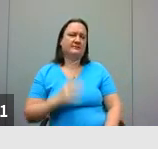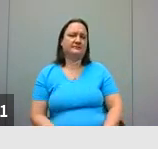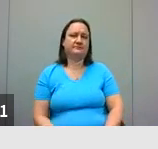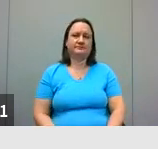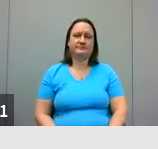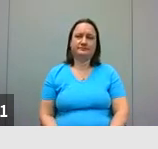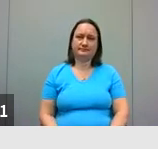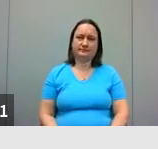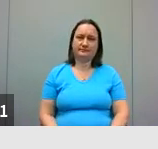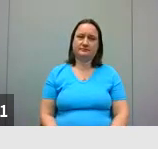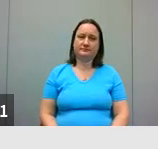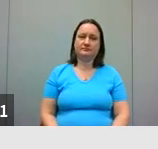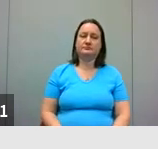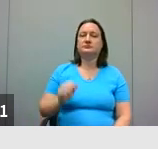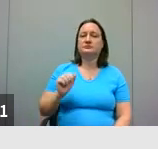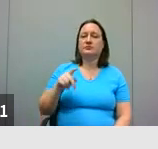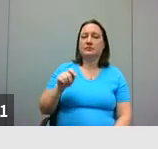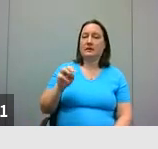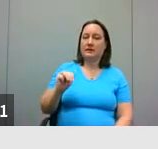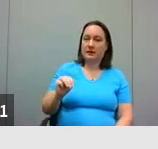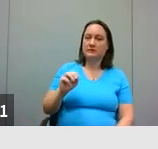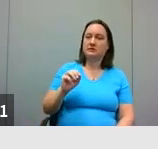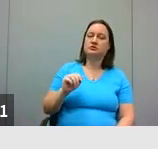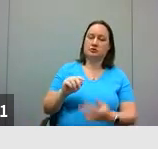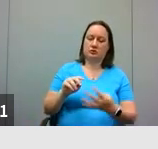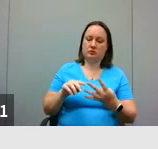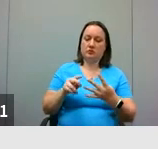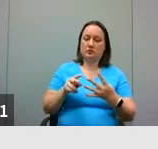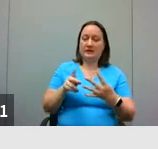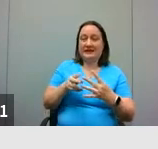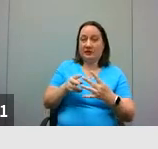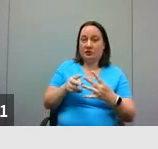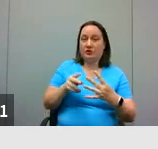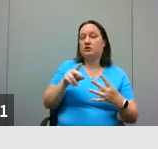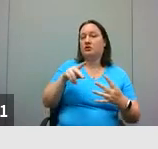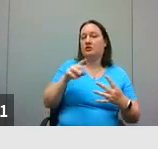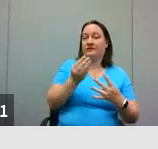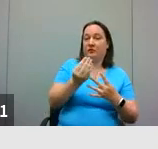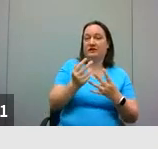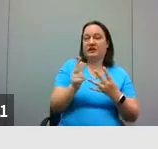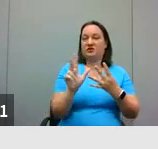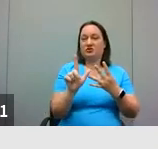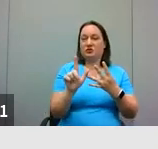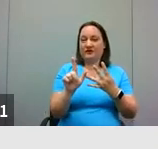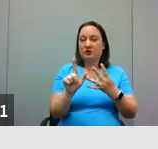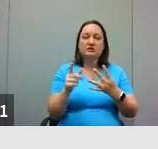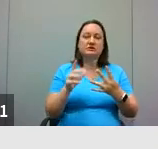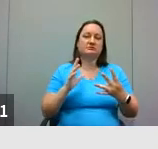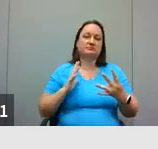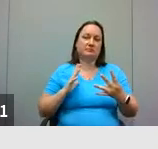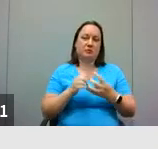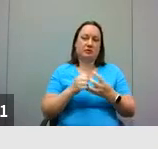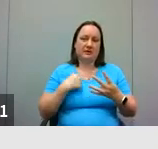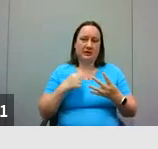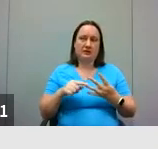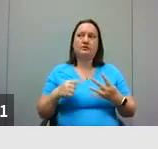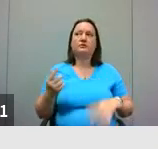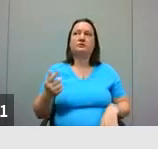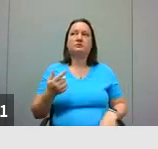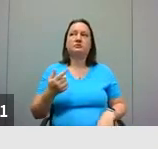So either September the 14th or 21st are great with me. Okay, so in the next meeting with the full